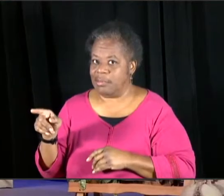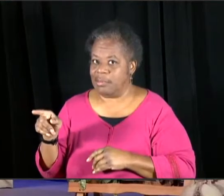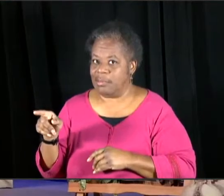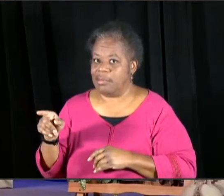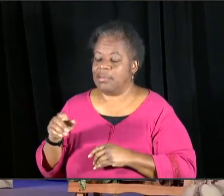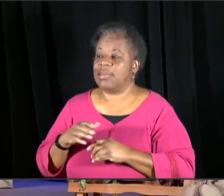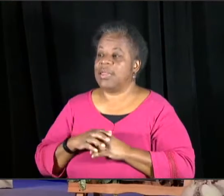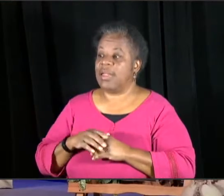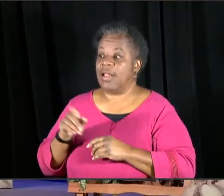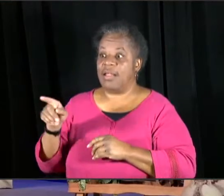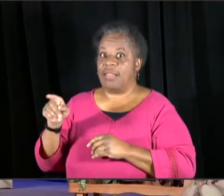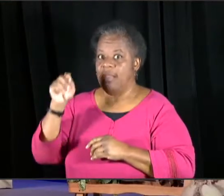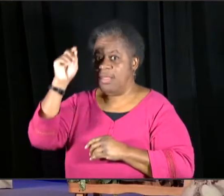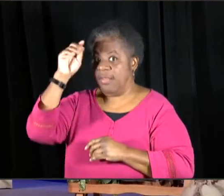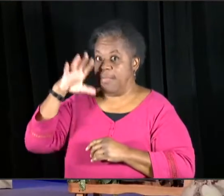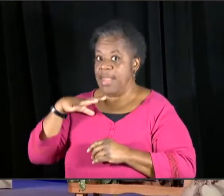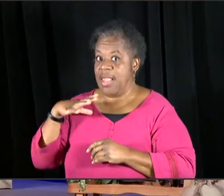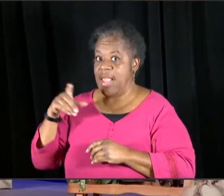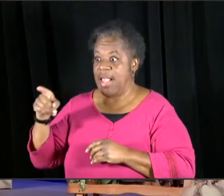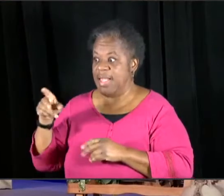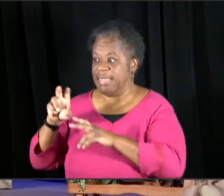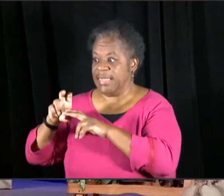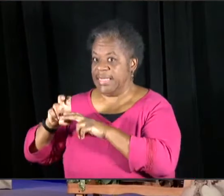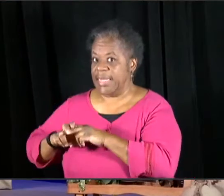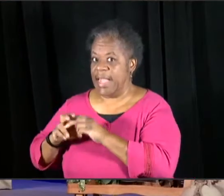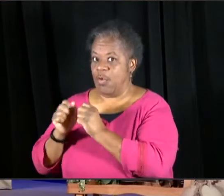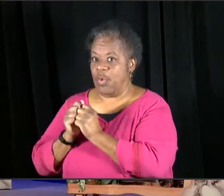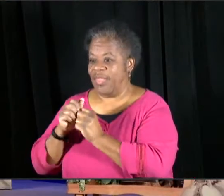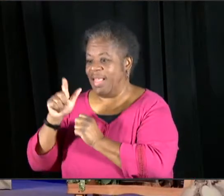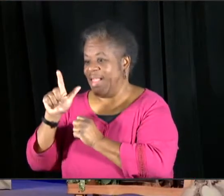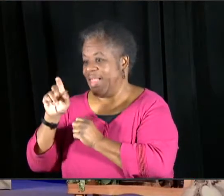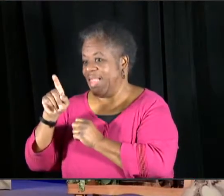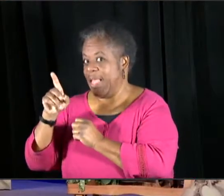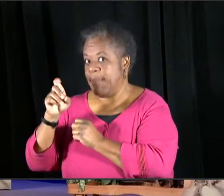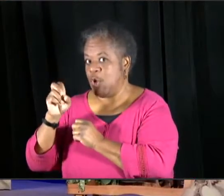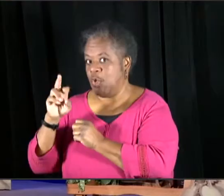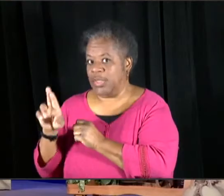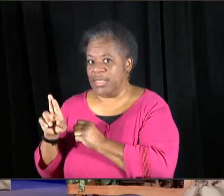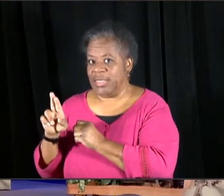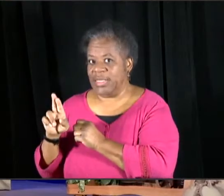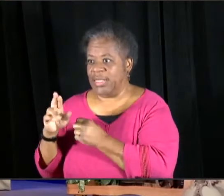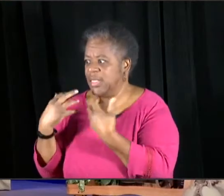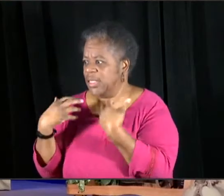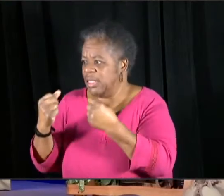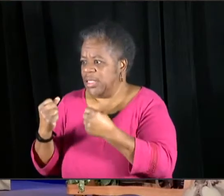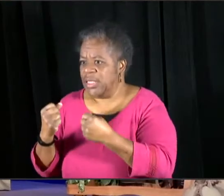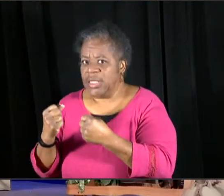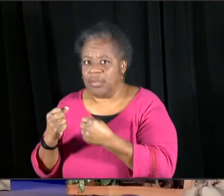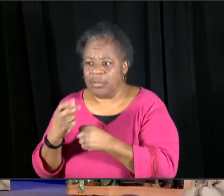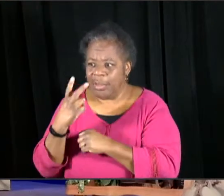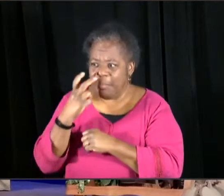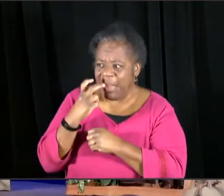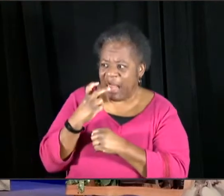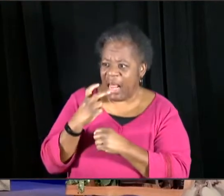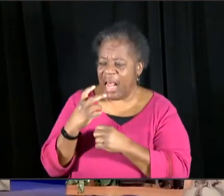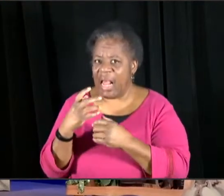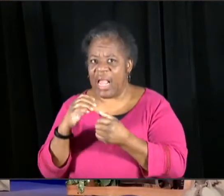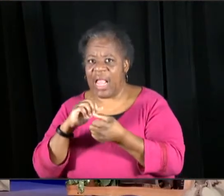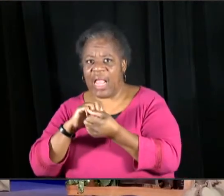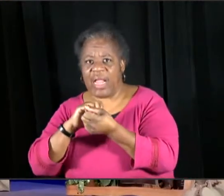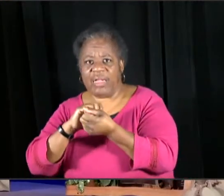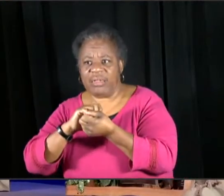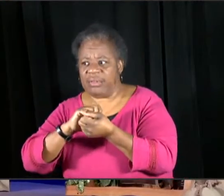patient swore to me, sat with lepers and cleansed them, rubbed the eyes of the blind and made them